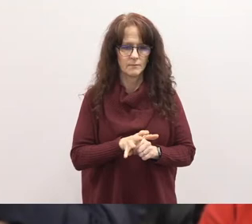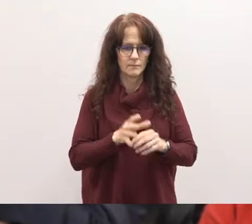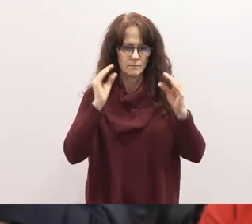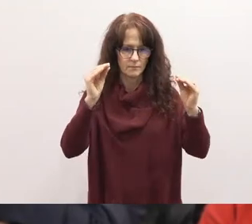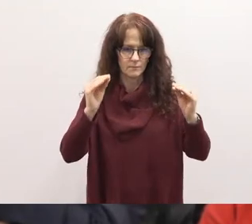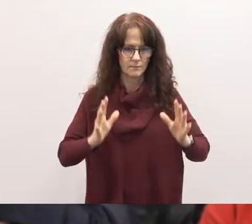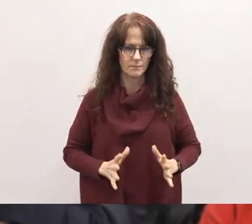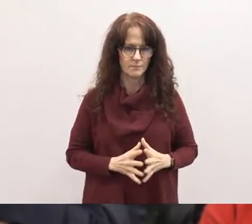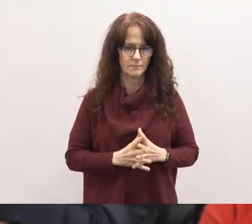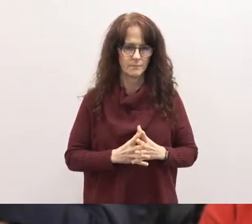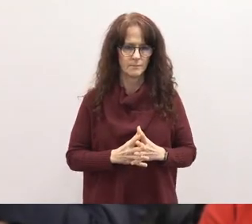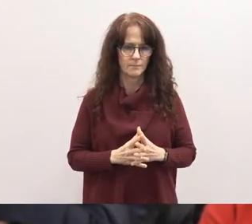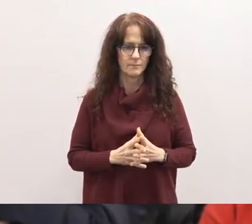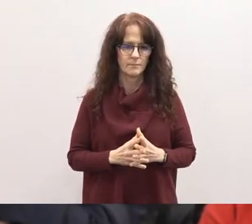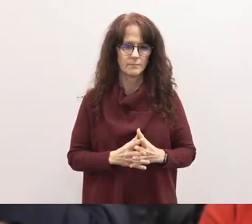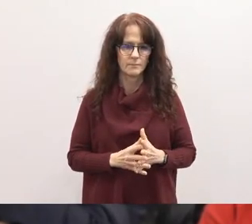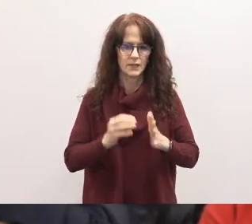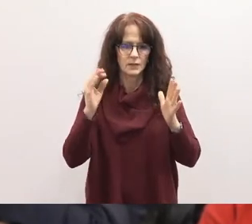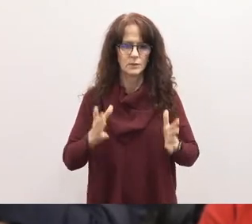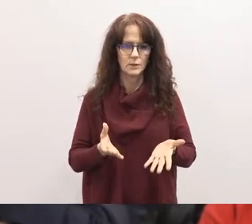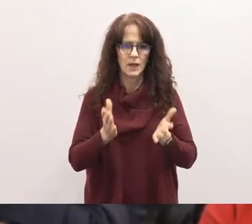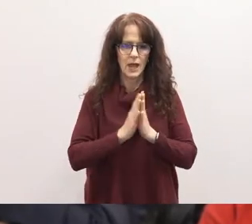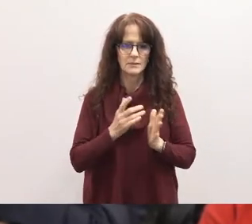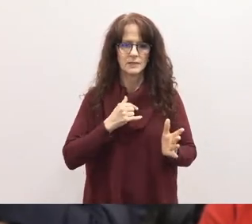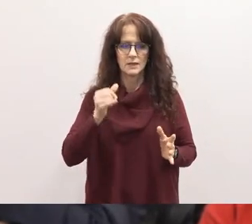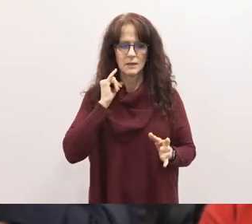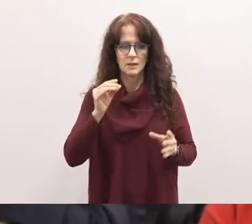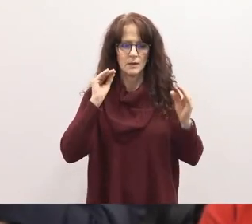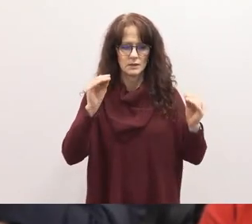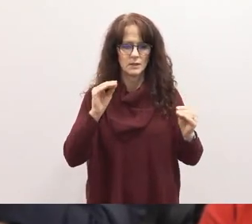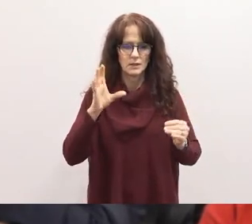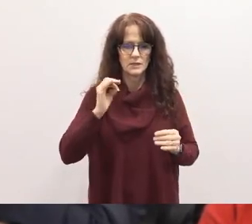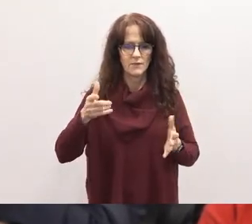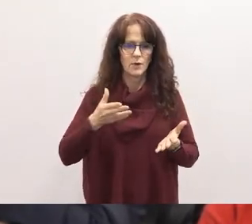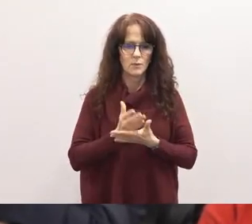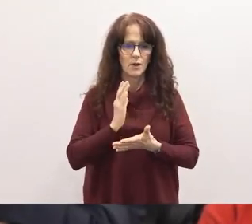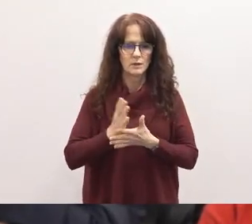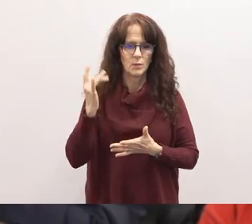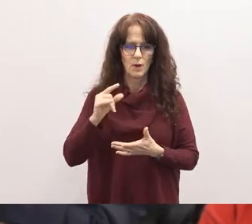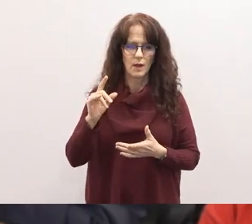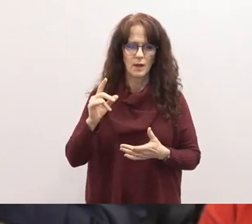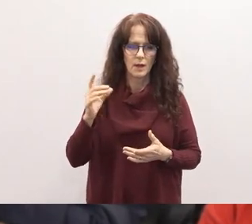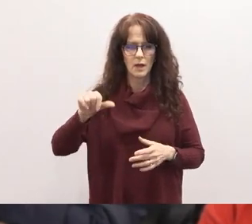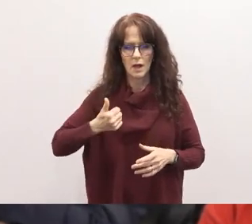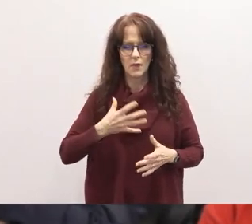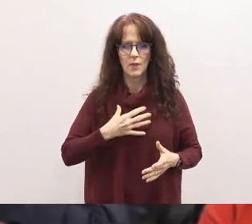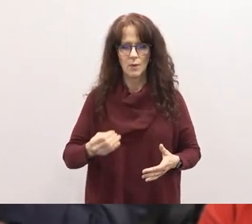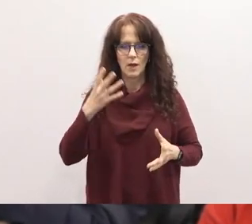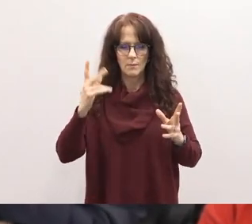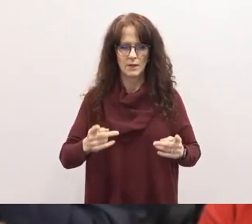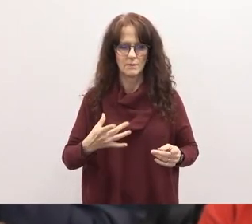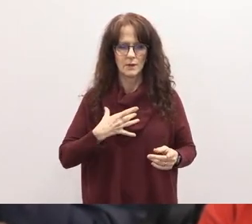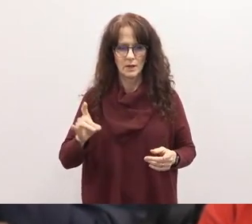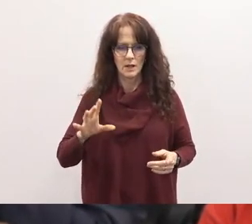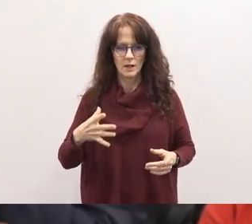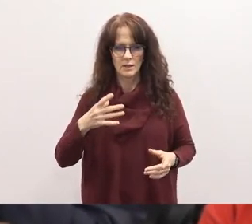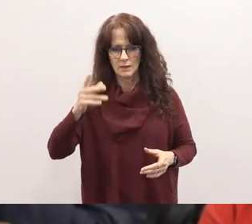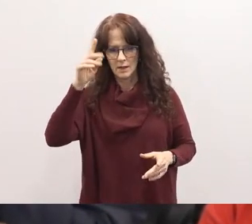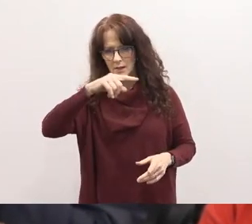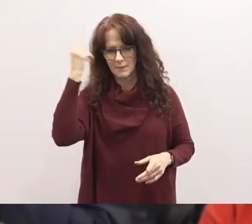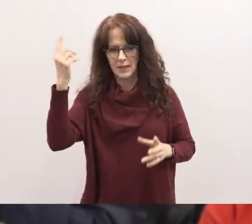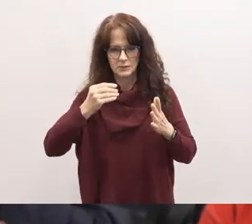Instruction. A student asked me yesterday while I'm teaching the Civil Rights Unit, "Ms. Lurie, why do other white people not like us black